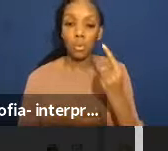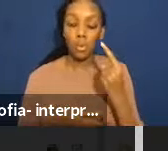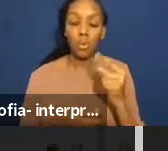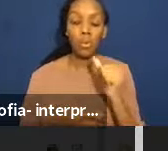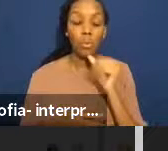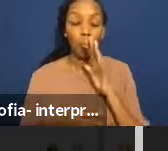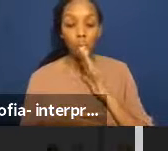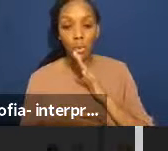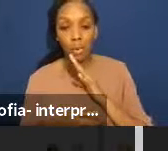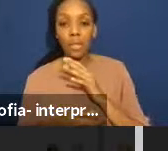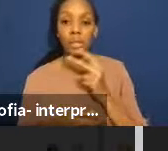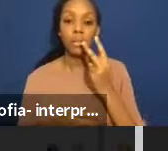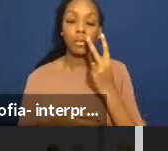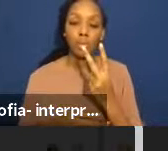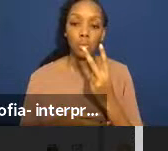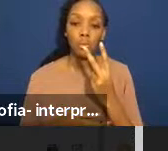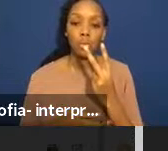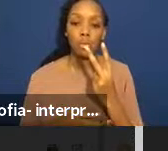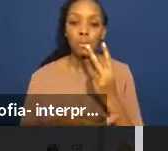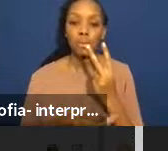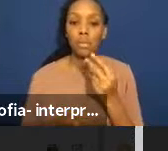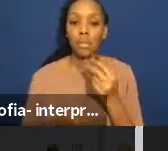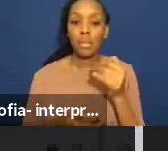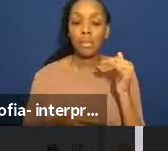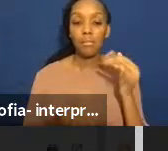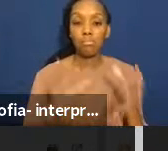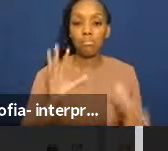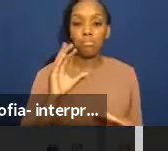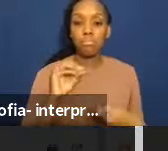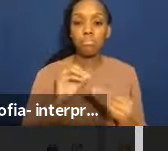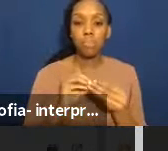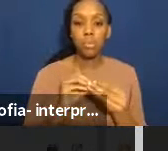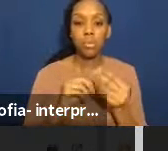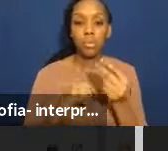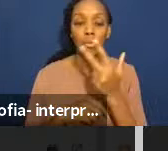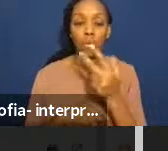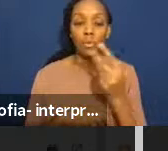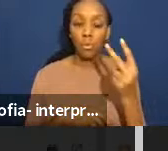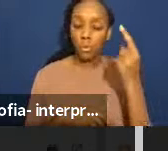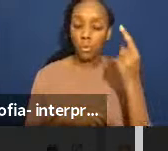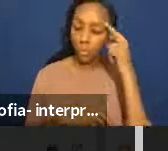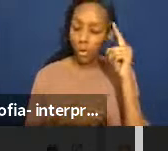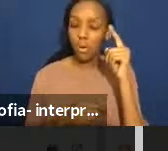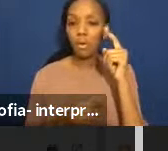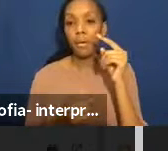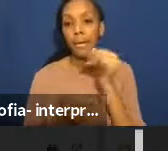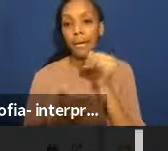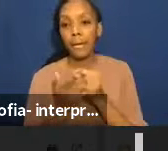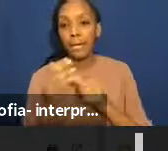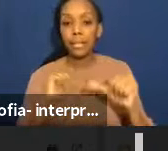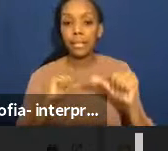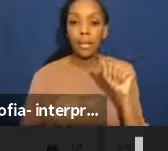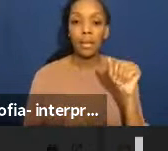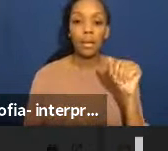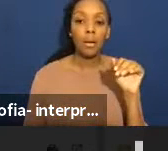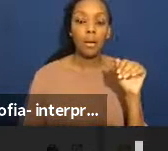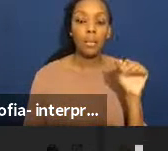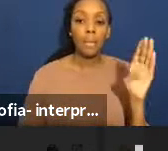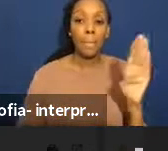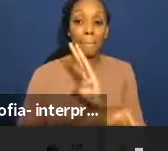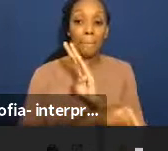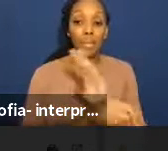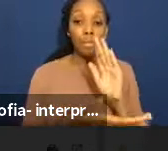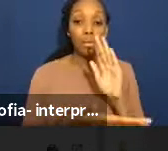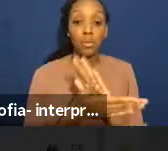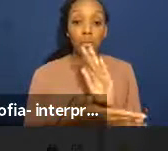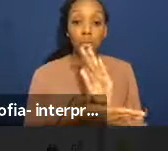gender studies is 2. And that's about 32 within the arts and science. And the Bryan School of Business and